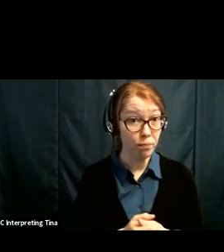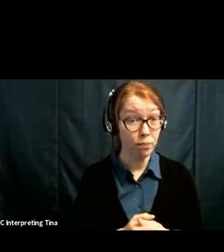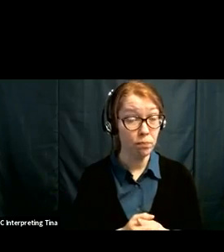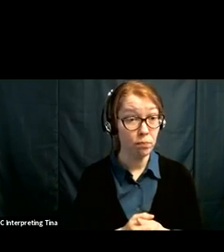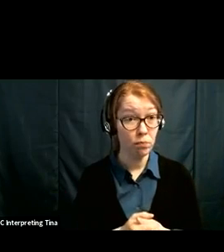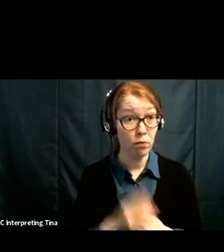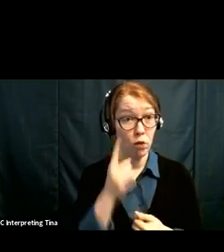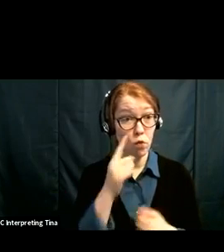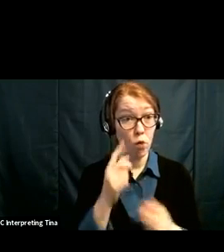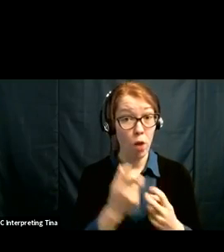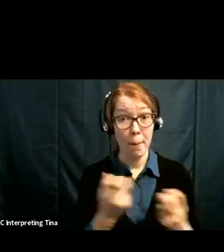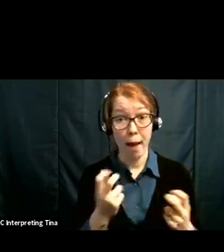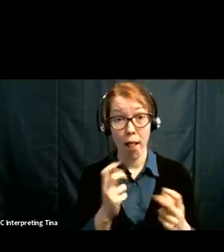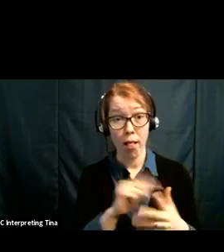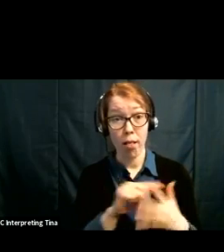for our panel today?